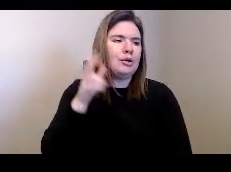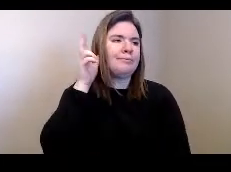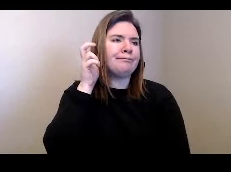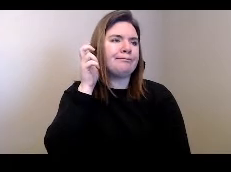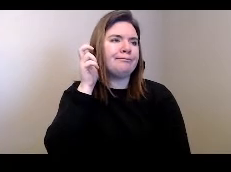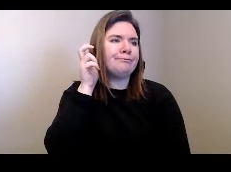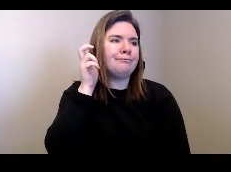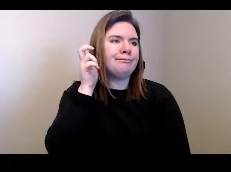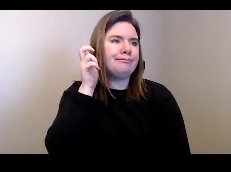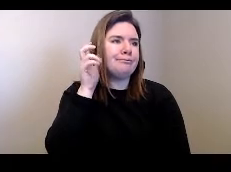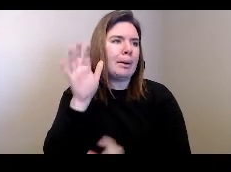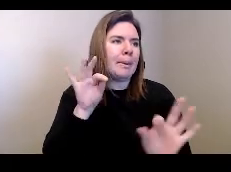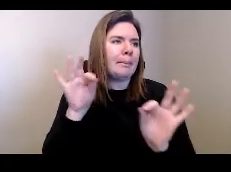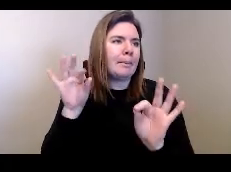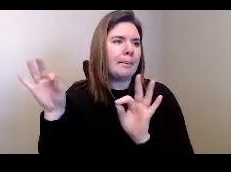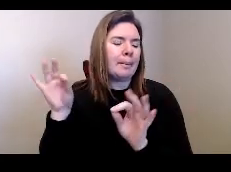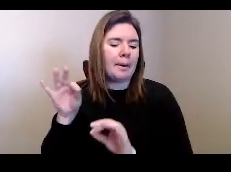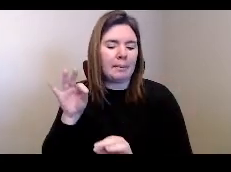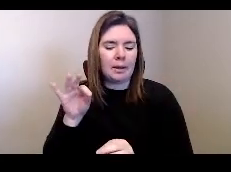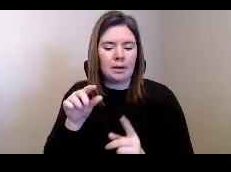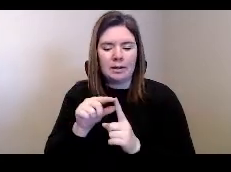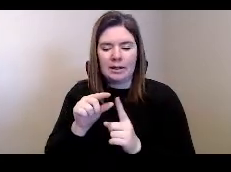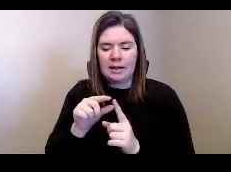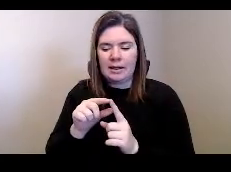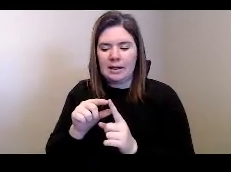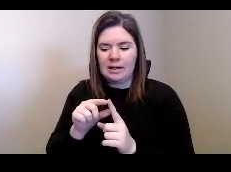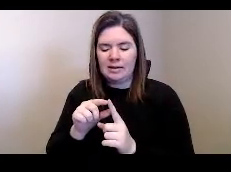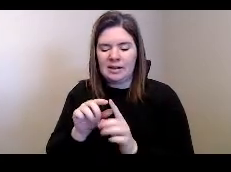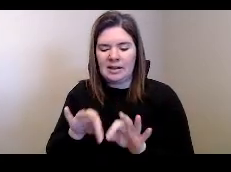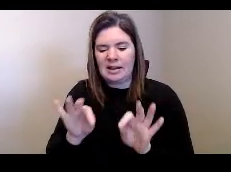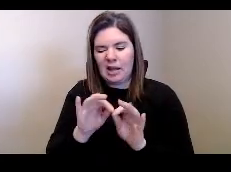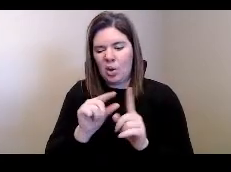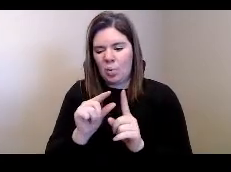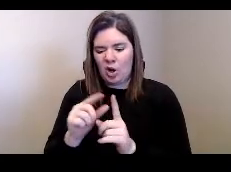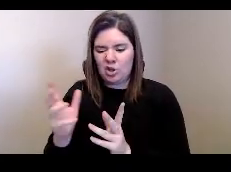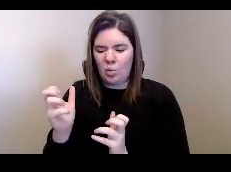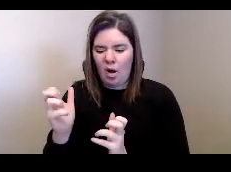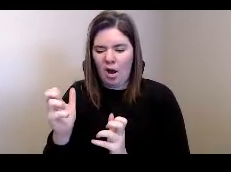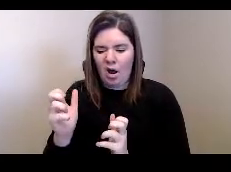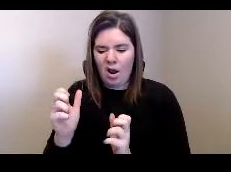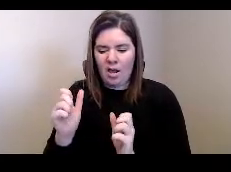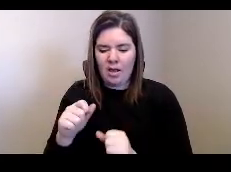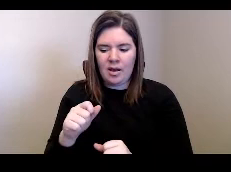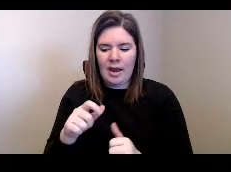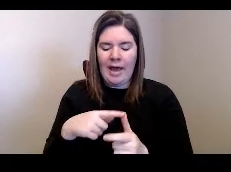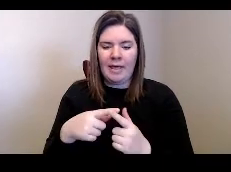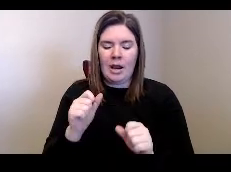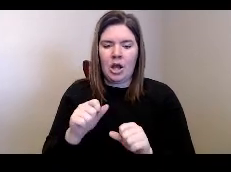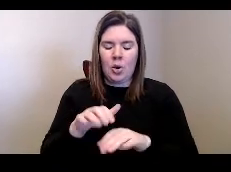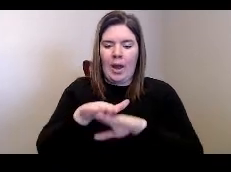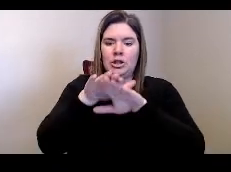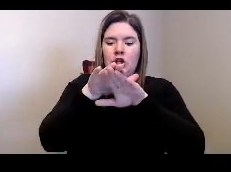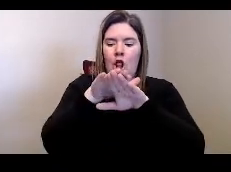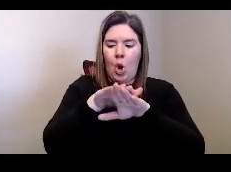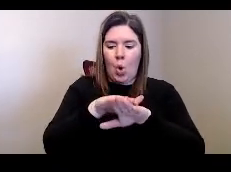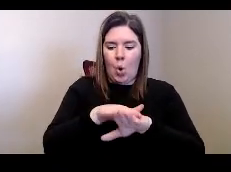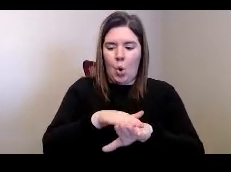pick out keywords, especially when they're going through those headings, and then they can slow that tempo down